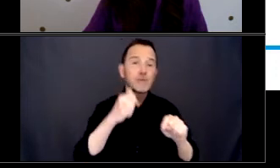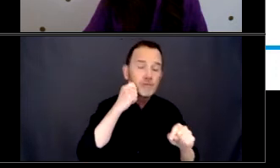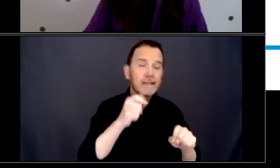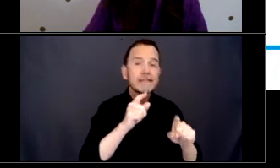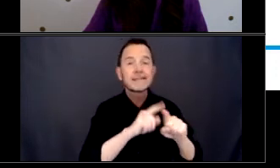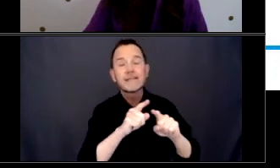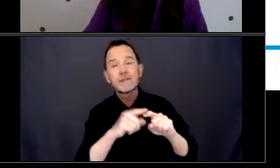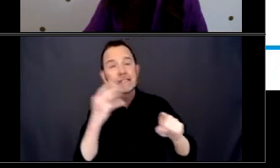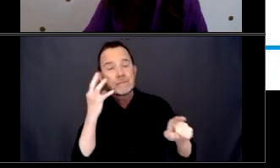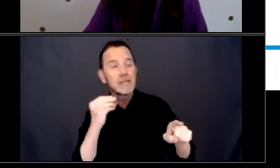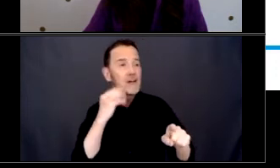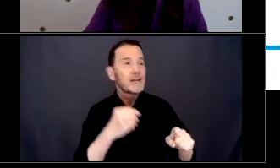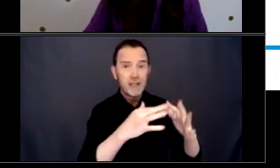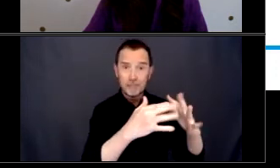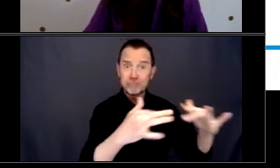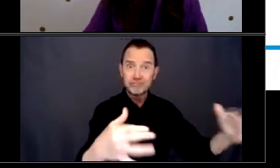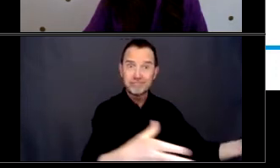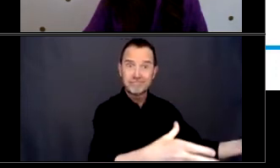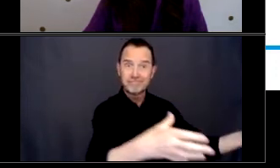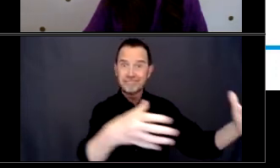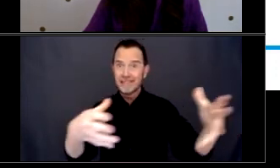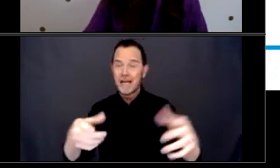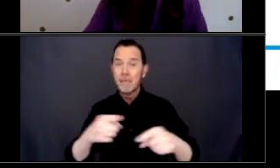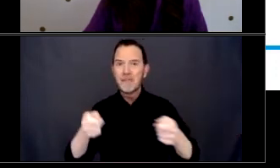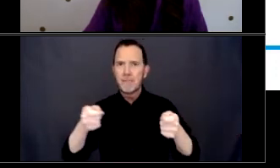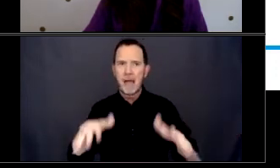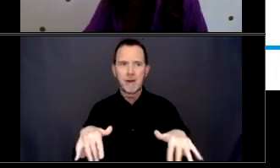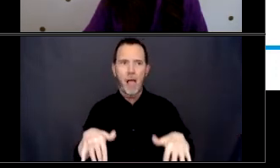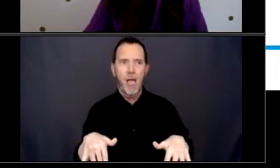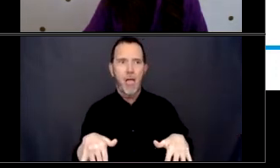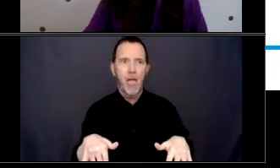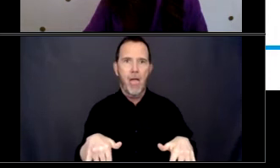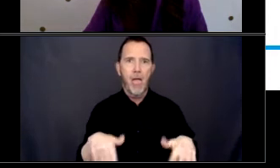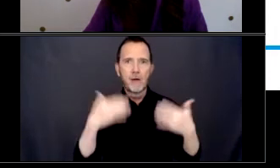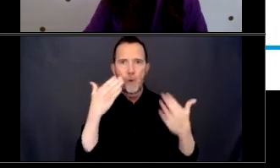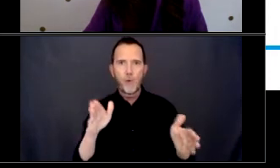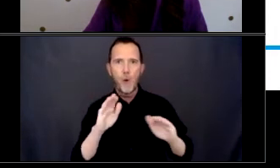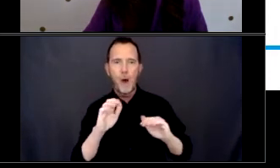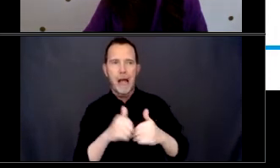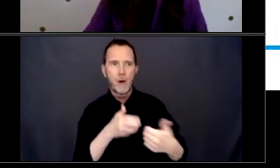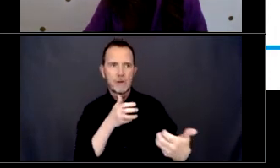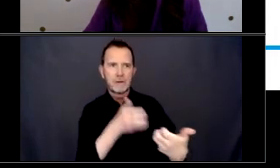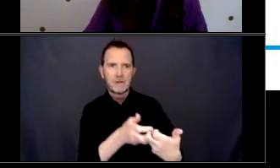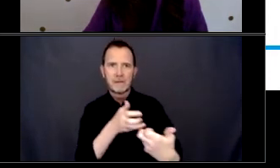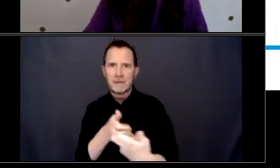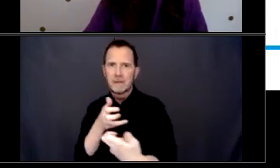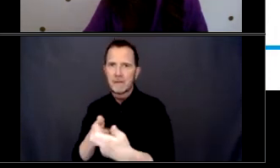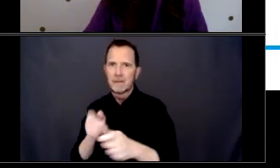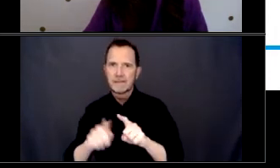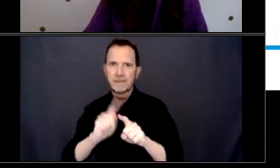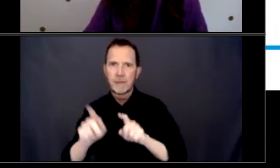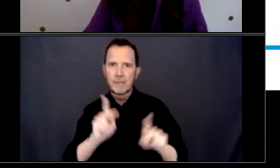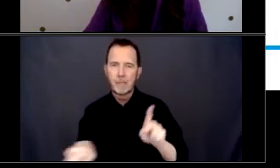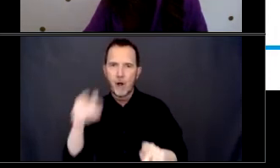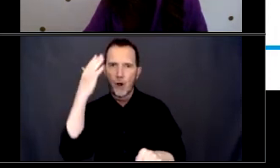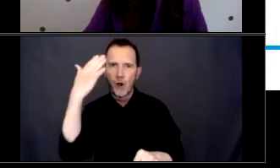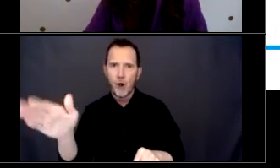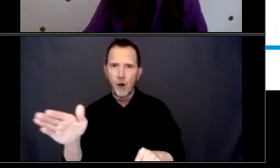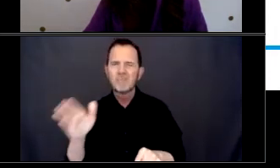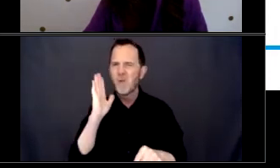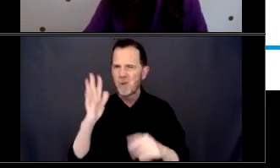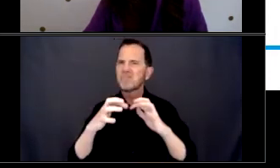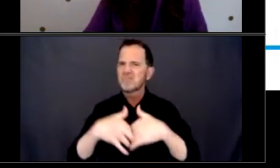know how to speak to people properly, don't know how to interact with all the different type of people we have, then we failed. Because if our